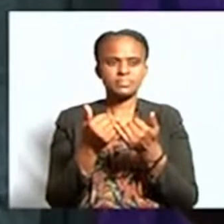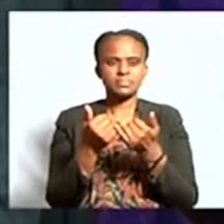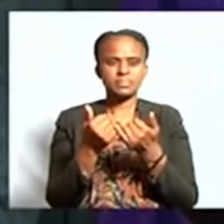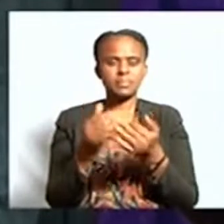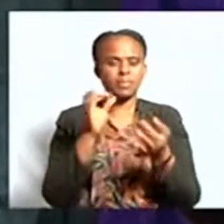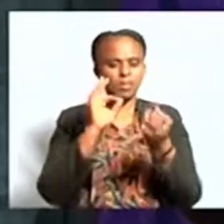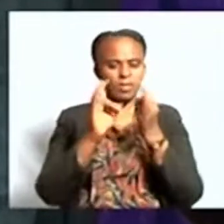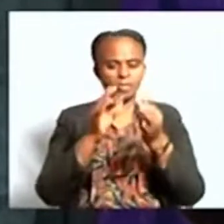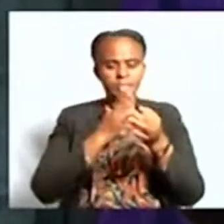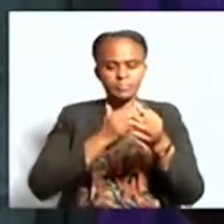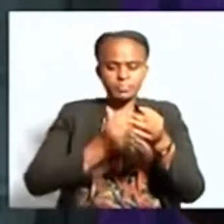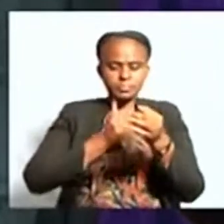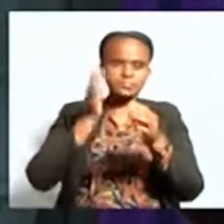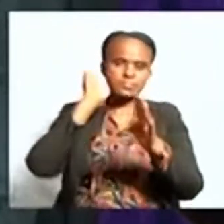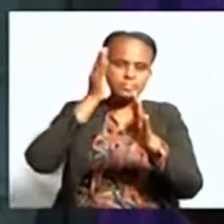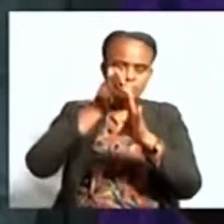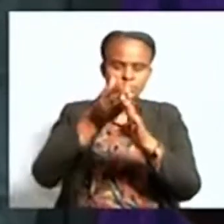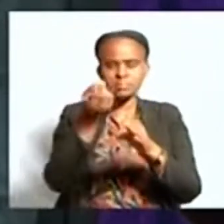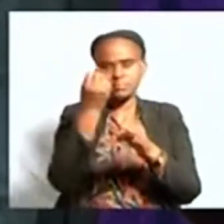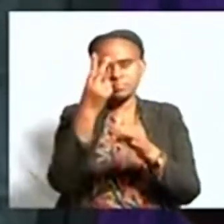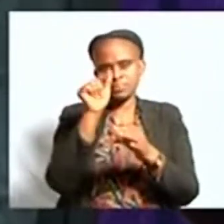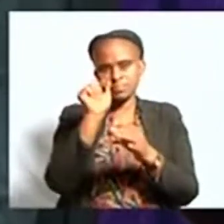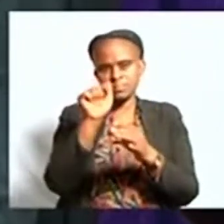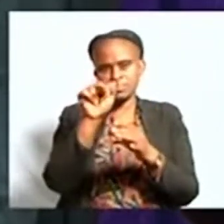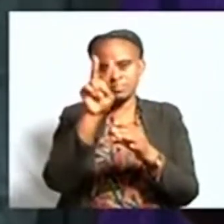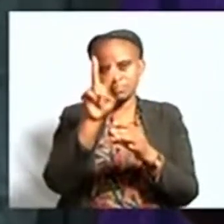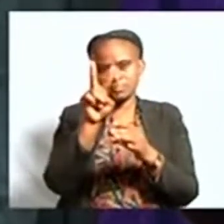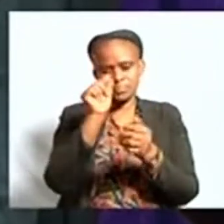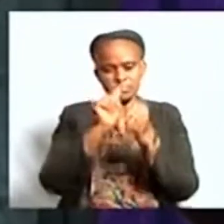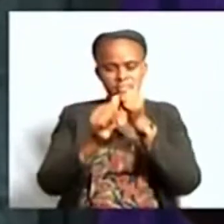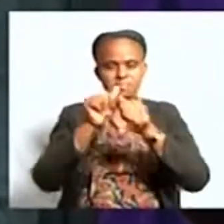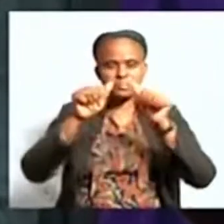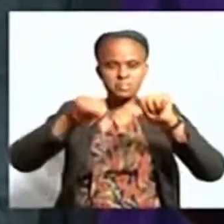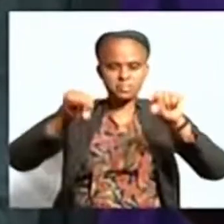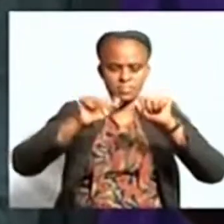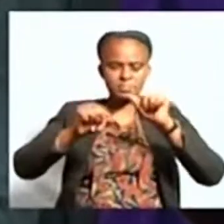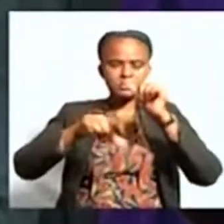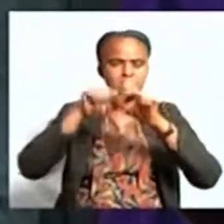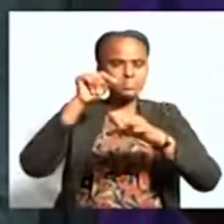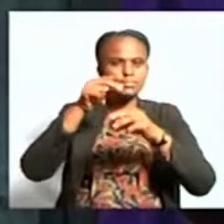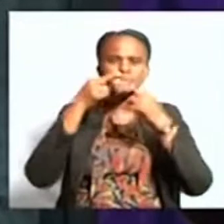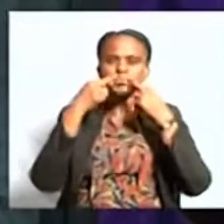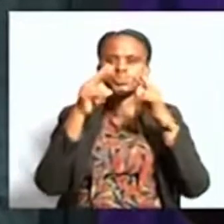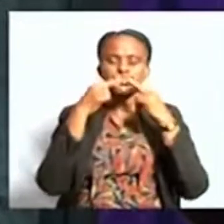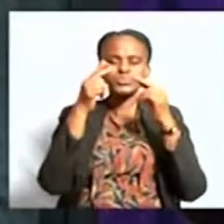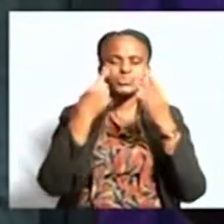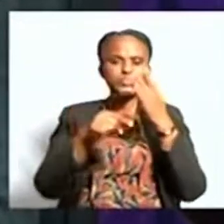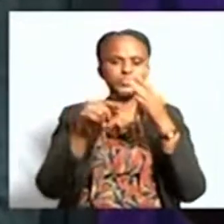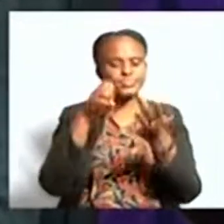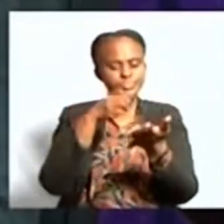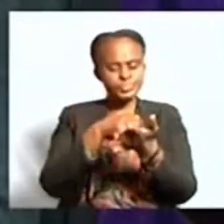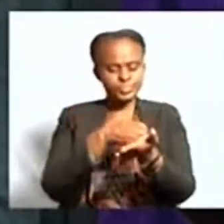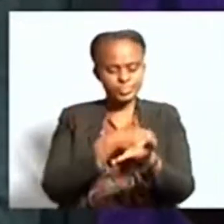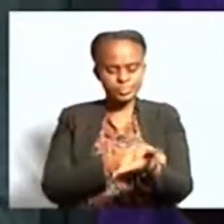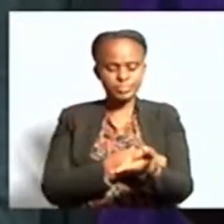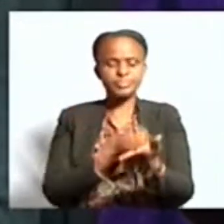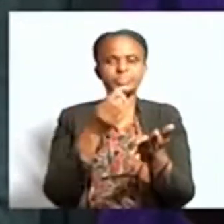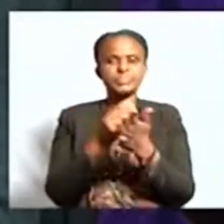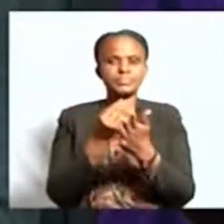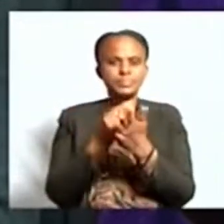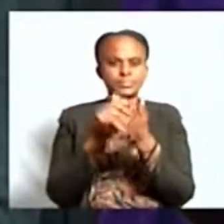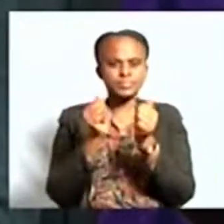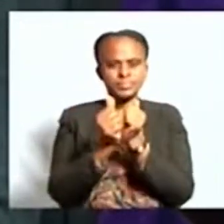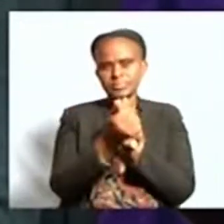if I may go straight to 12.2, which is audit findings, an examination of financial and